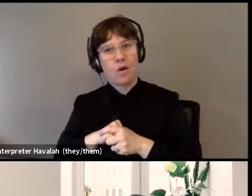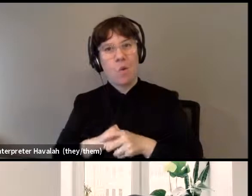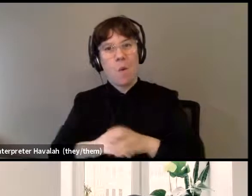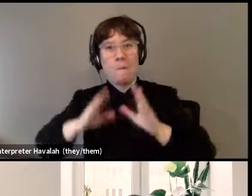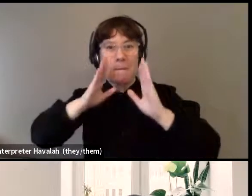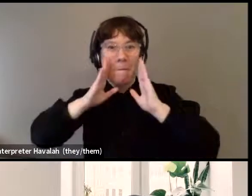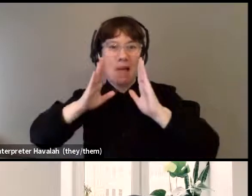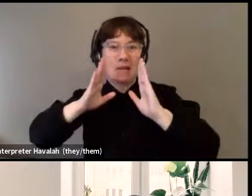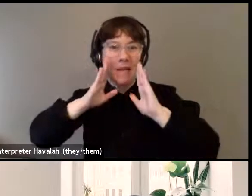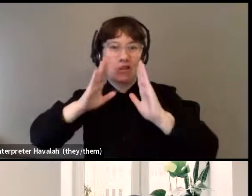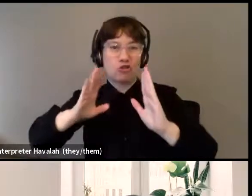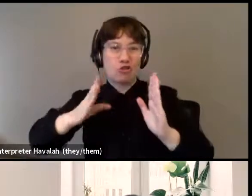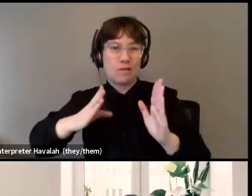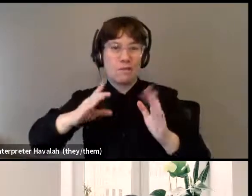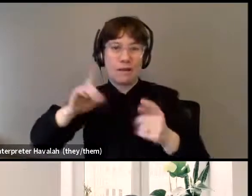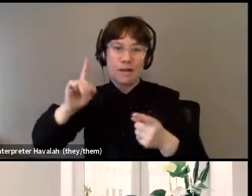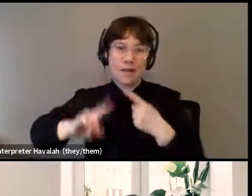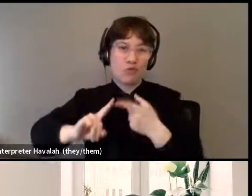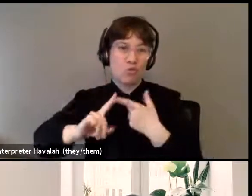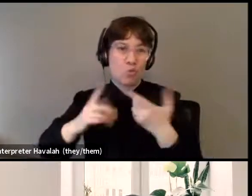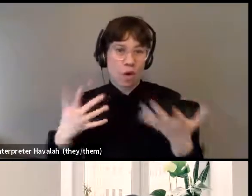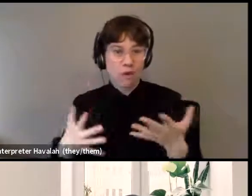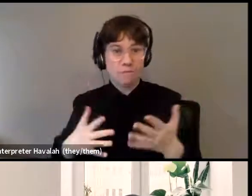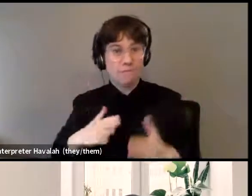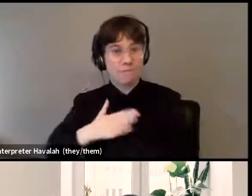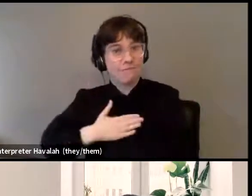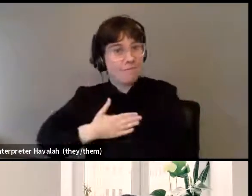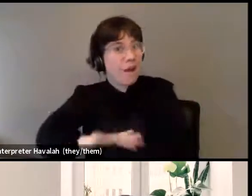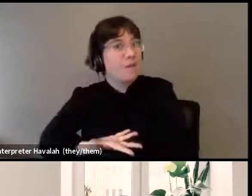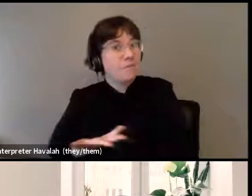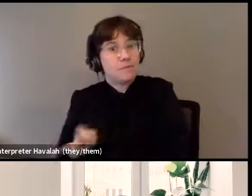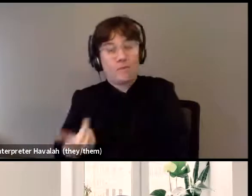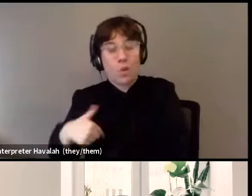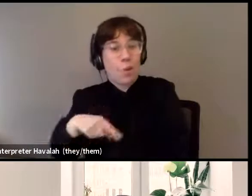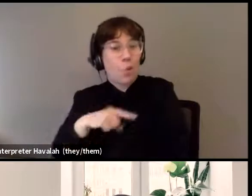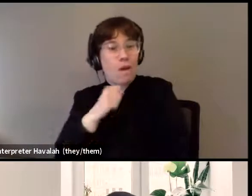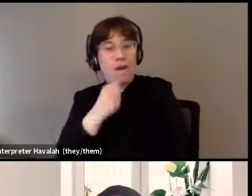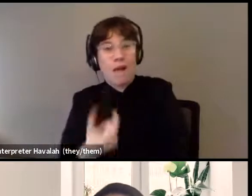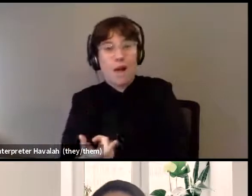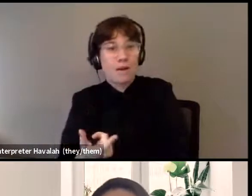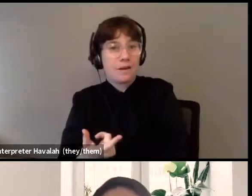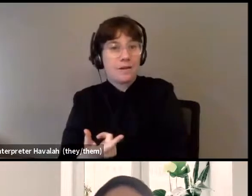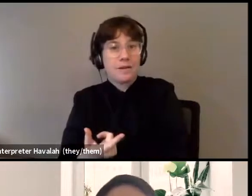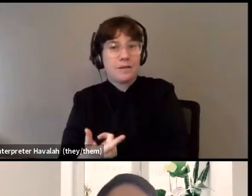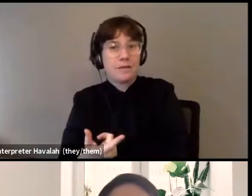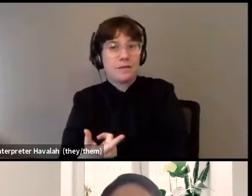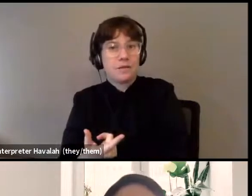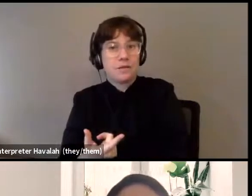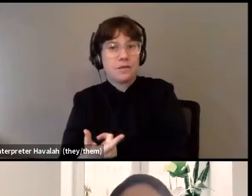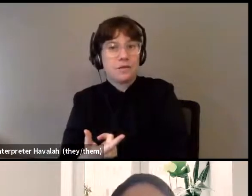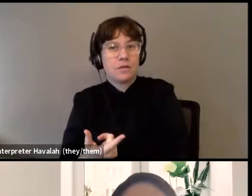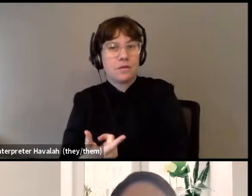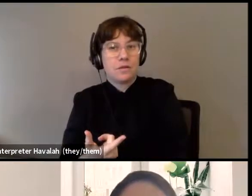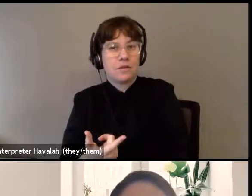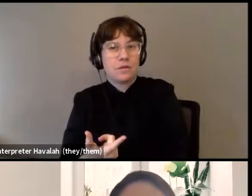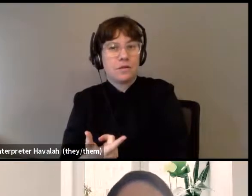to in order to do that. So I will admit that, you know, we are not the most I'm